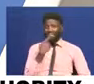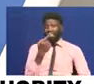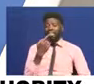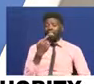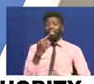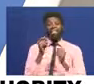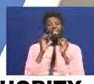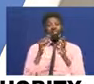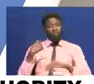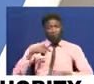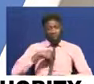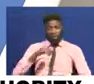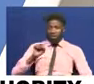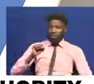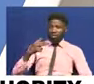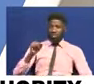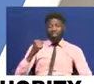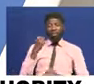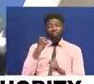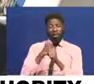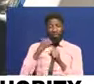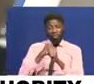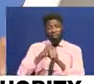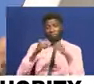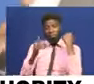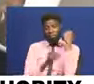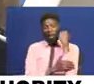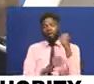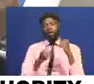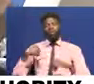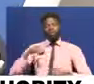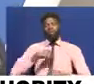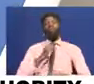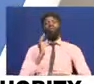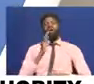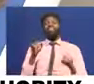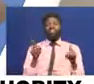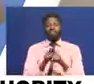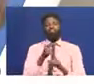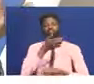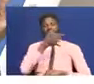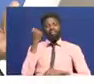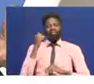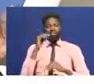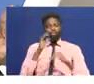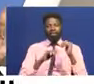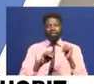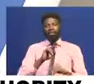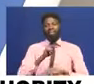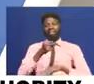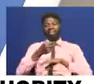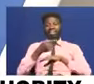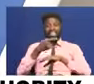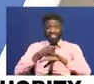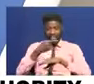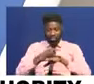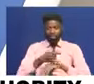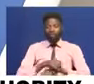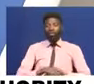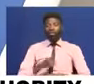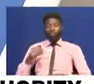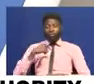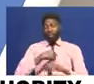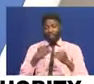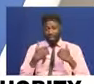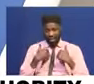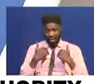case scenario. Mm-hmm. That is number one. But in addition to that, we've got other services like primary healthcare, which were not there before, which have been introduced. And we've got emergency care,